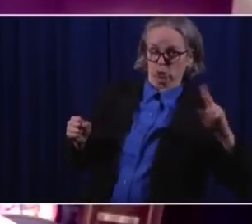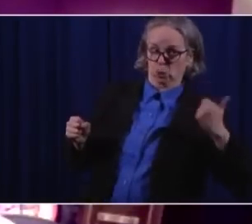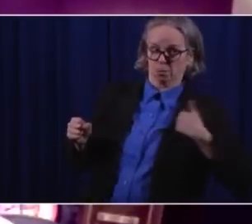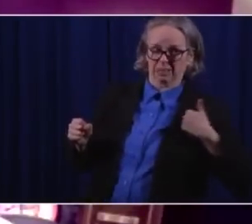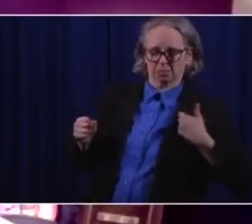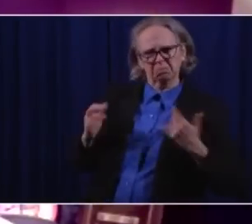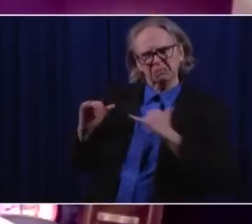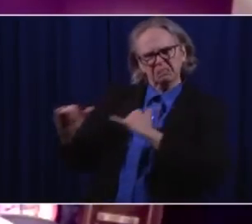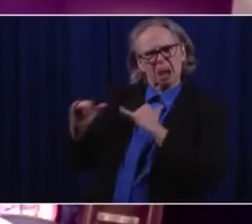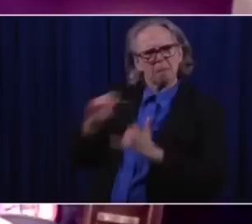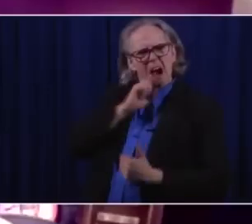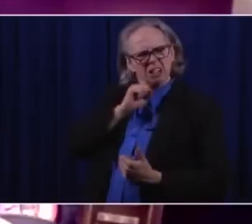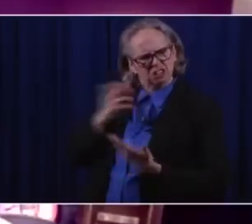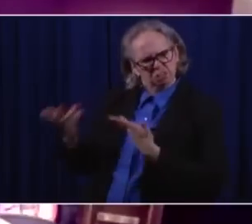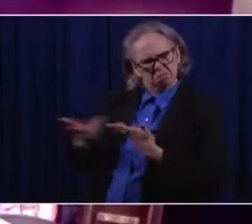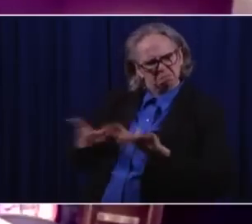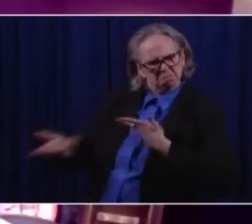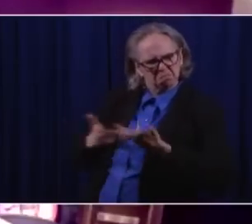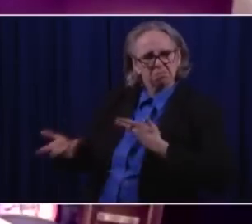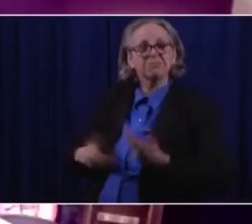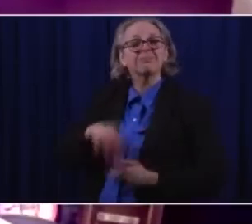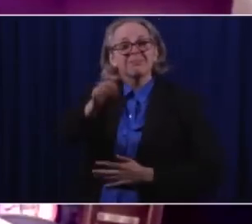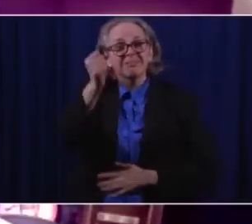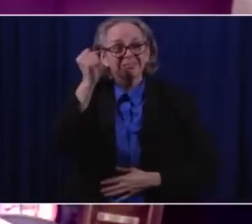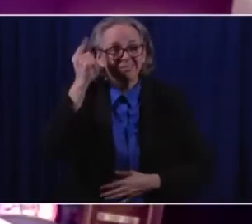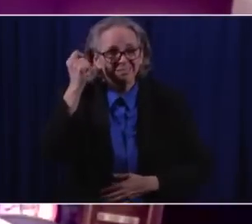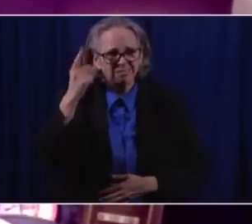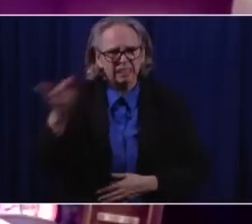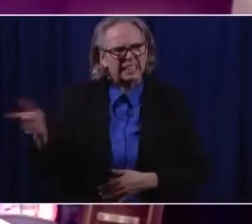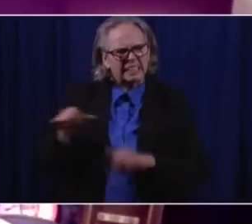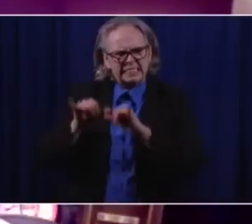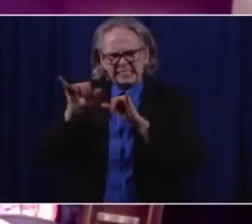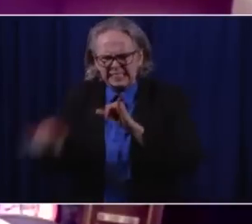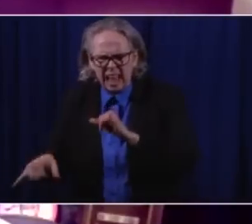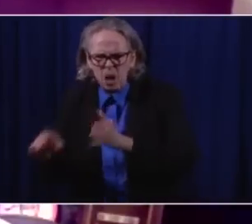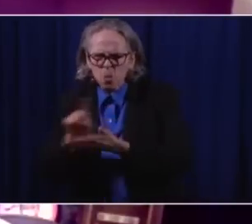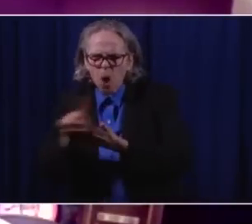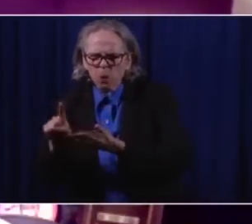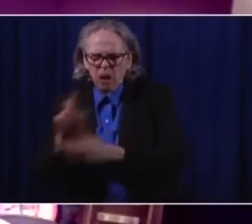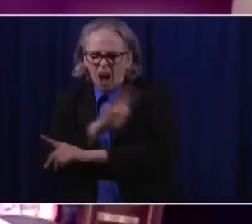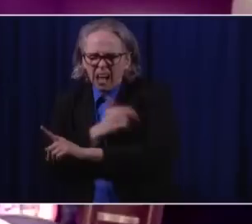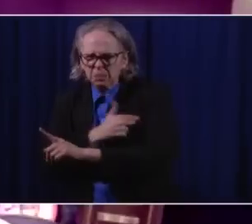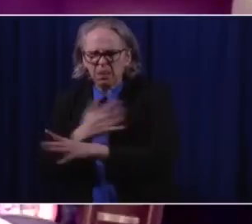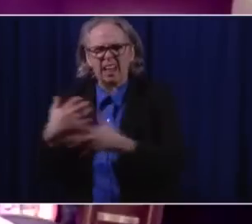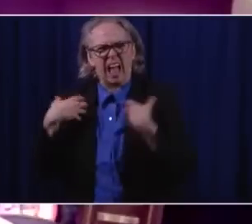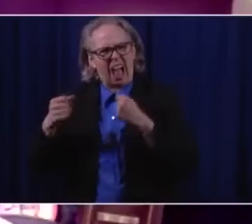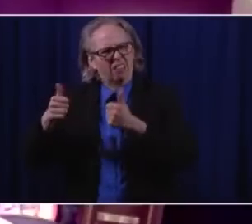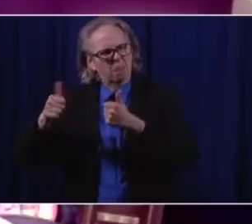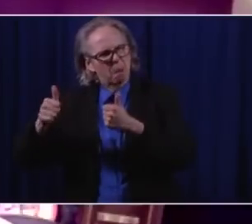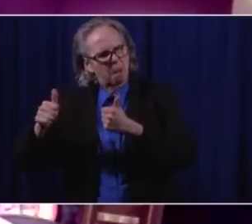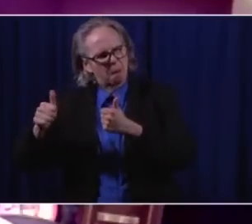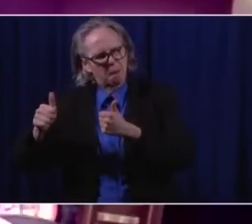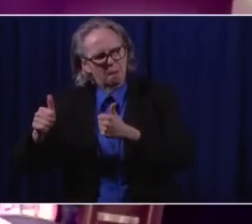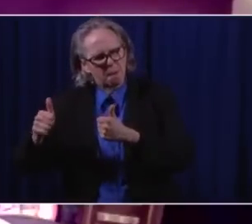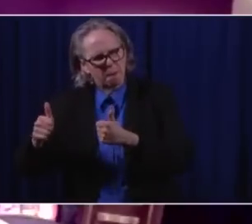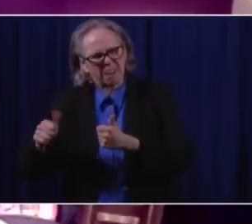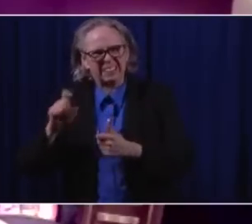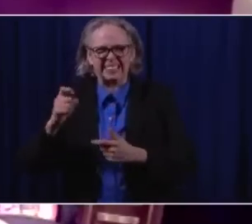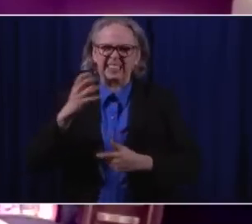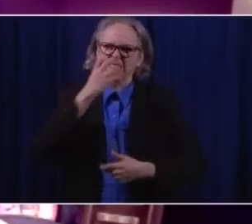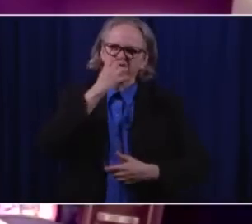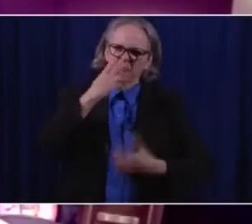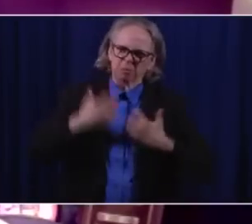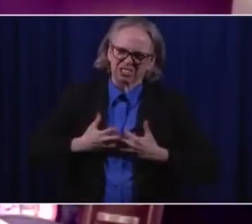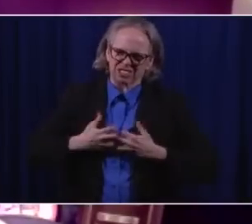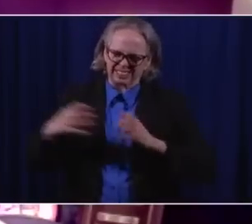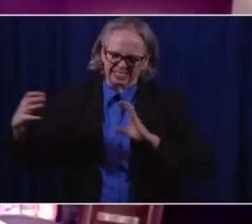Was unfortunately with us over a week period of time, progressively got worse, had to get onto a ventilator. The nurse explained to me